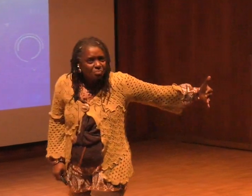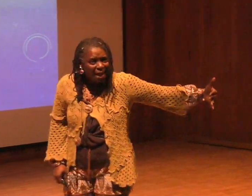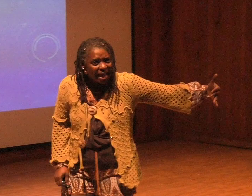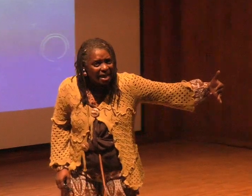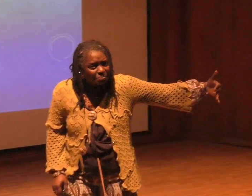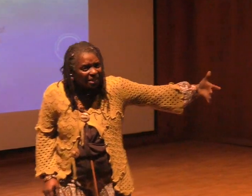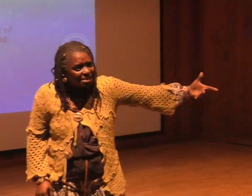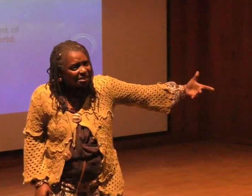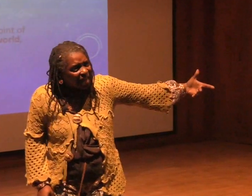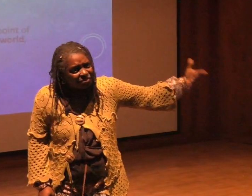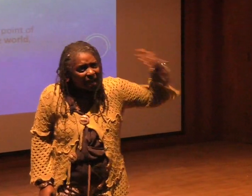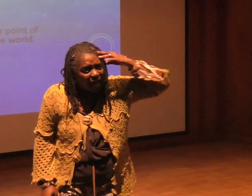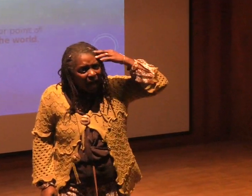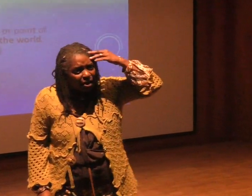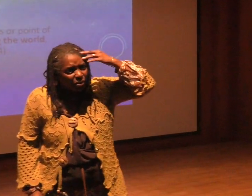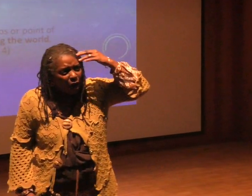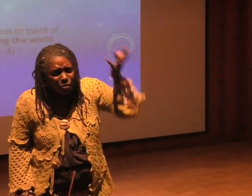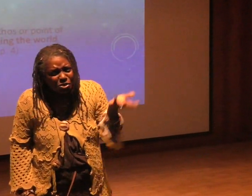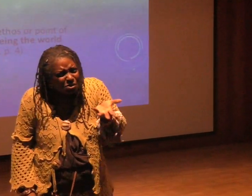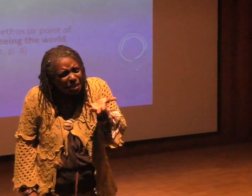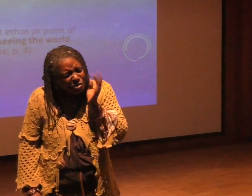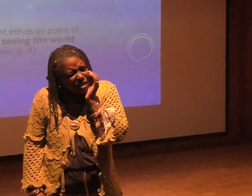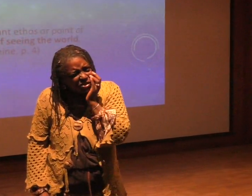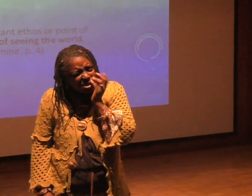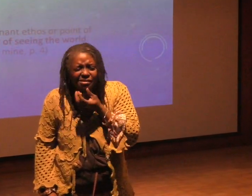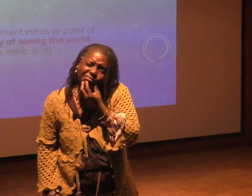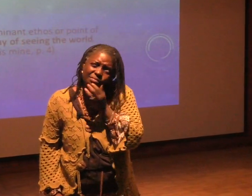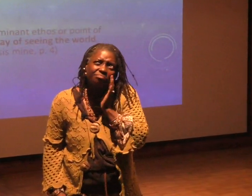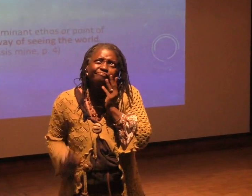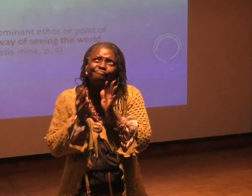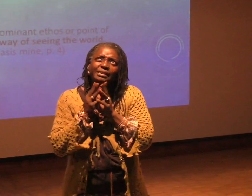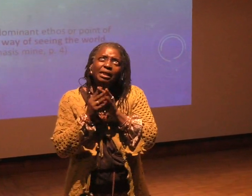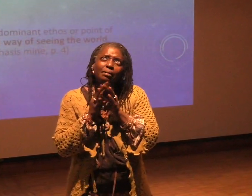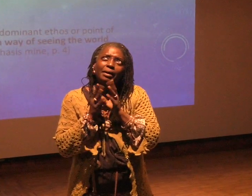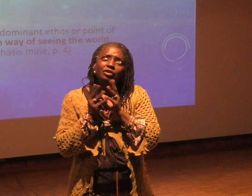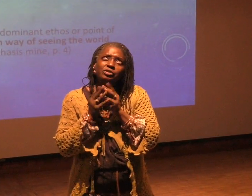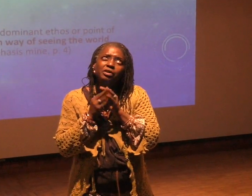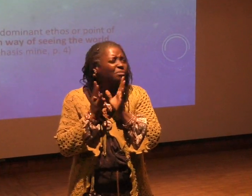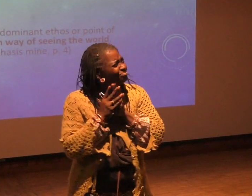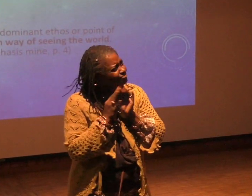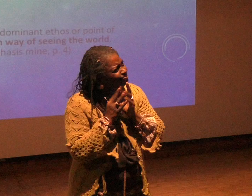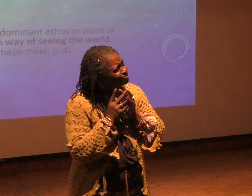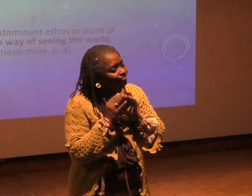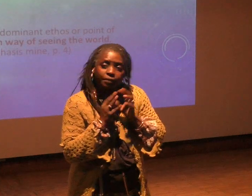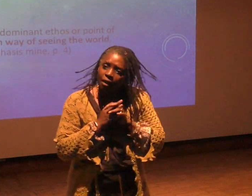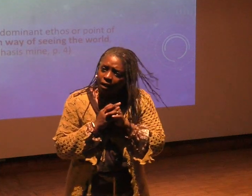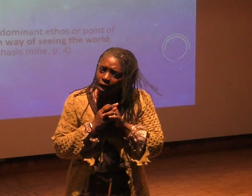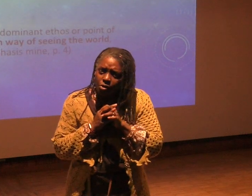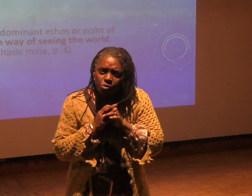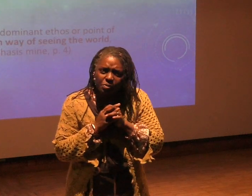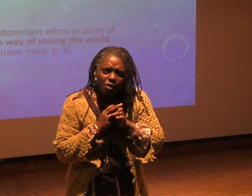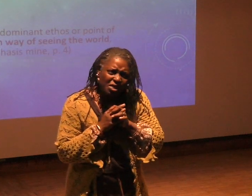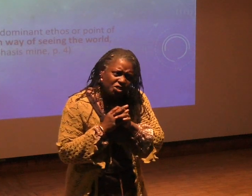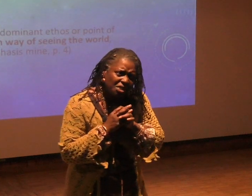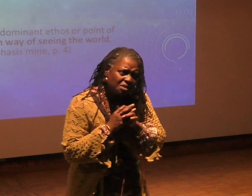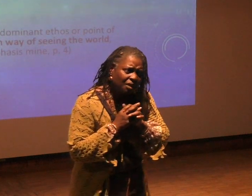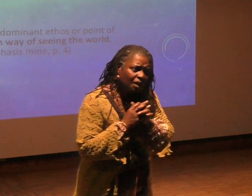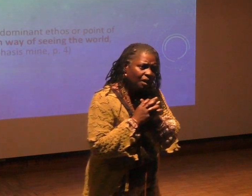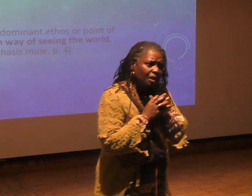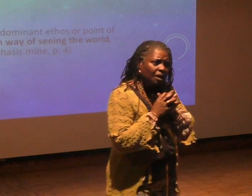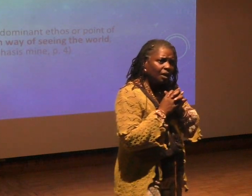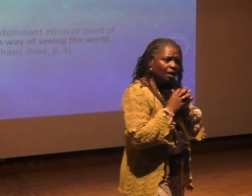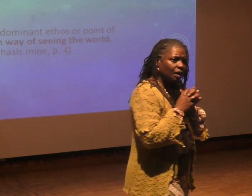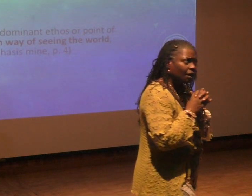beat this man, beat the slave, and are we supposed to be Christians? I'm a 13-year-old. Are we supposed to be Christians?